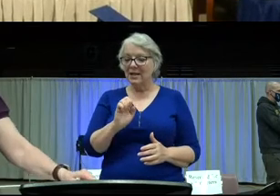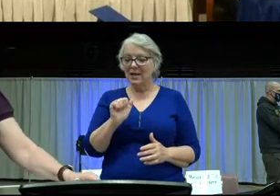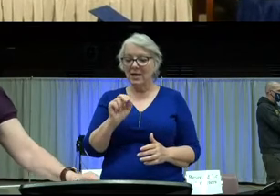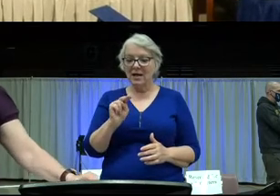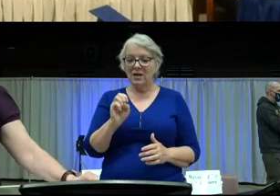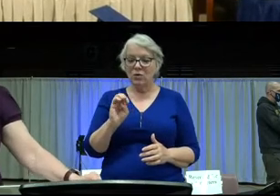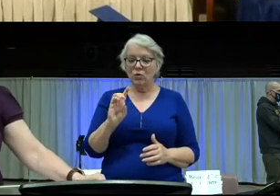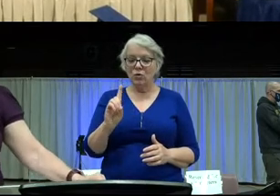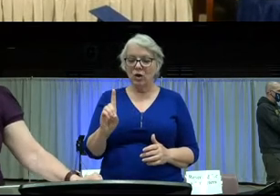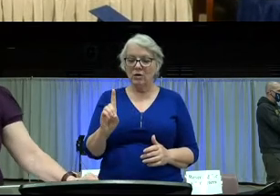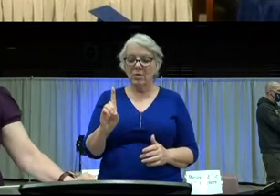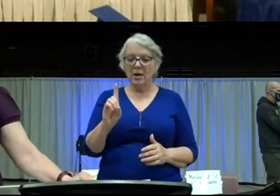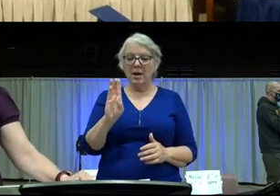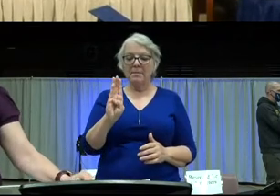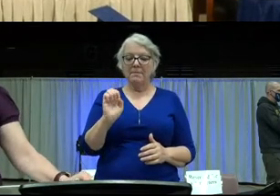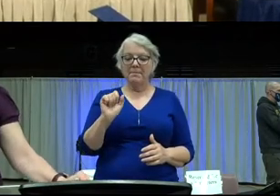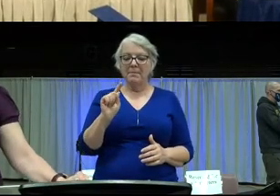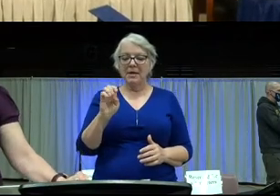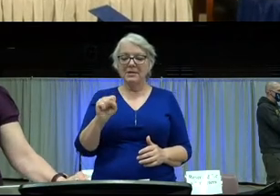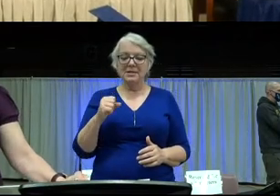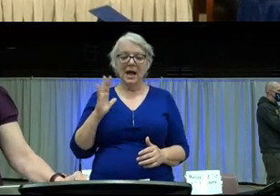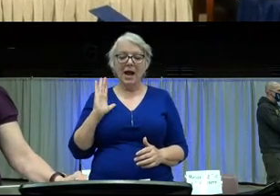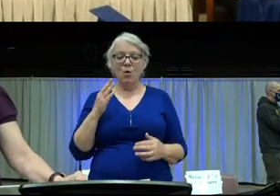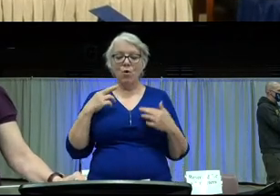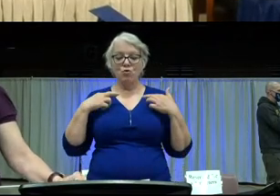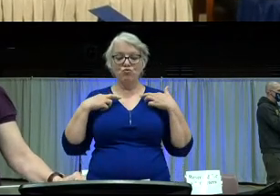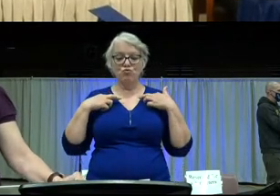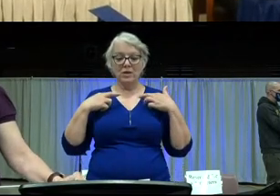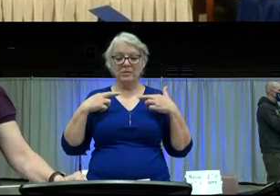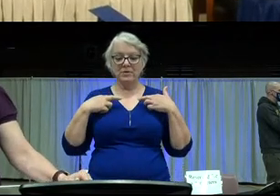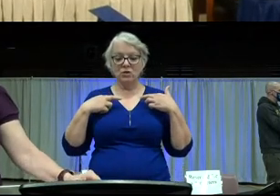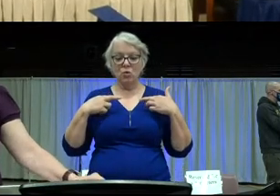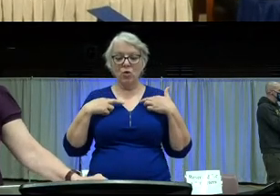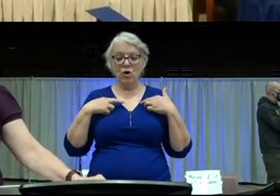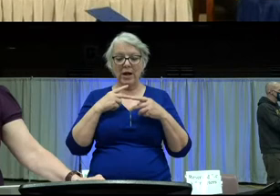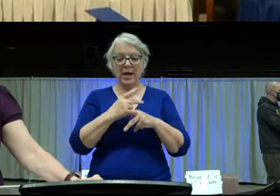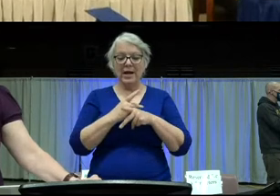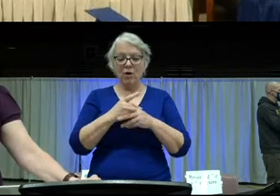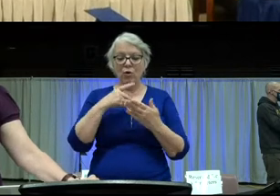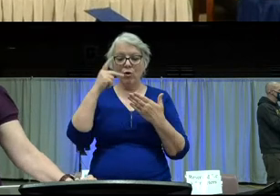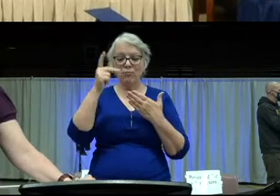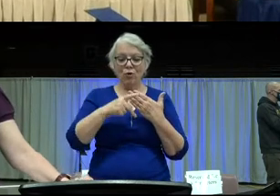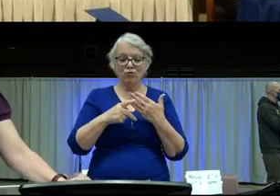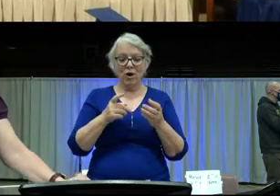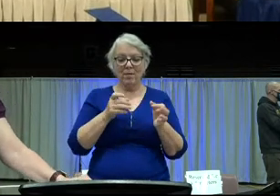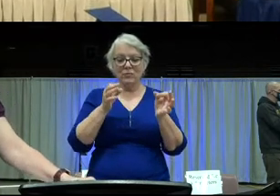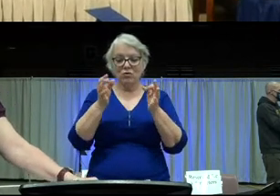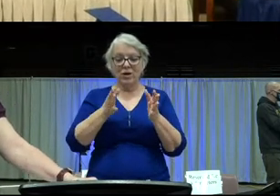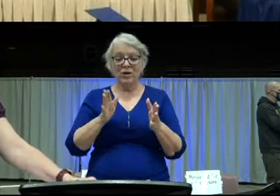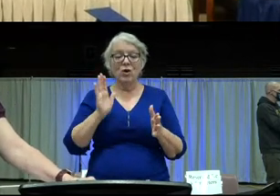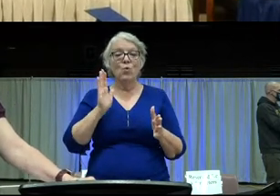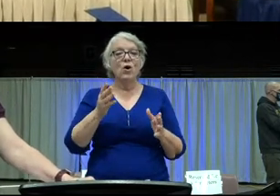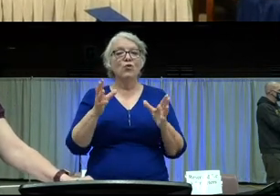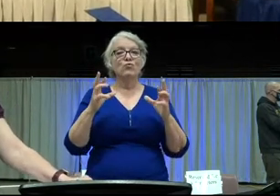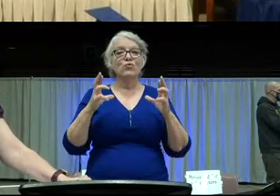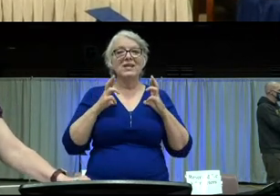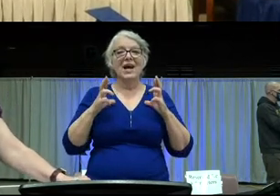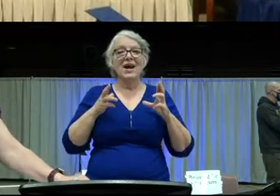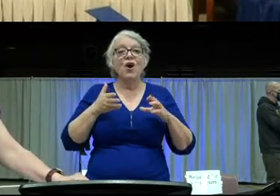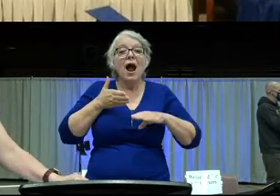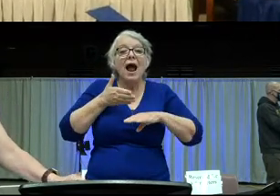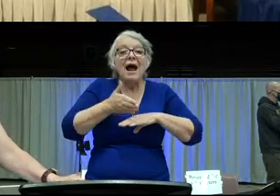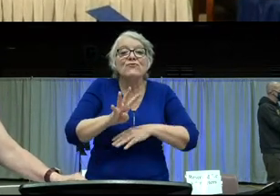our respiratory care program director. Now listen to this. He is retiring after 40